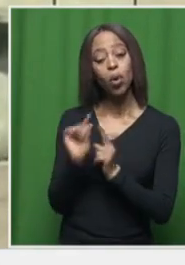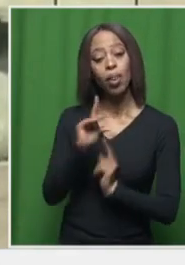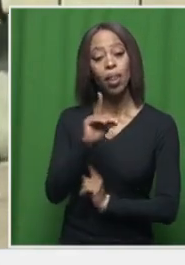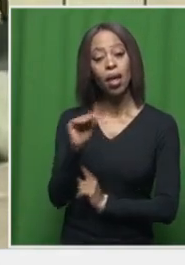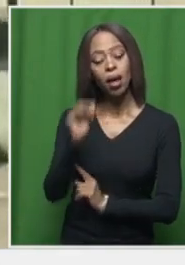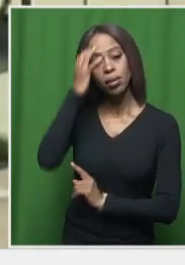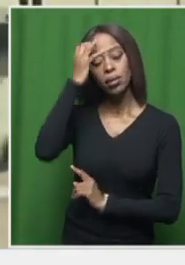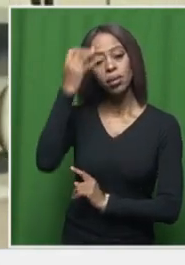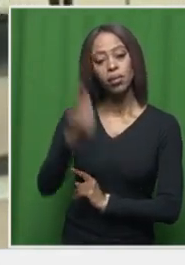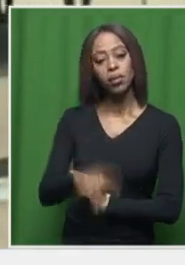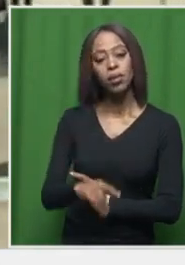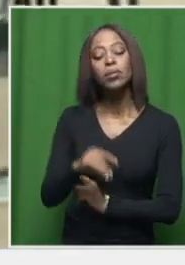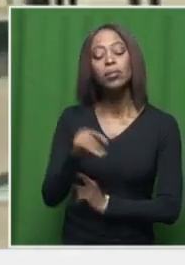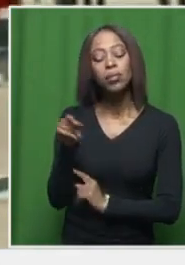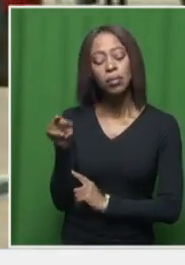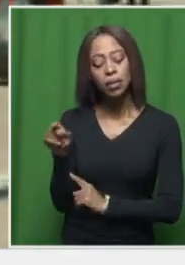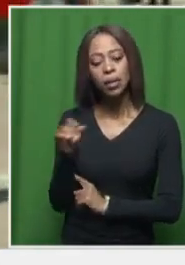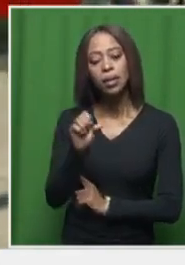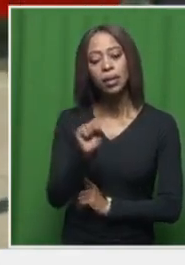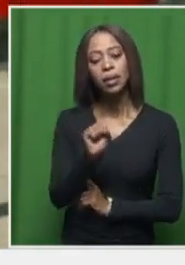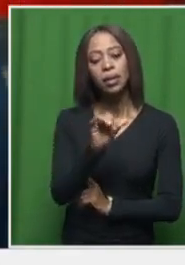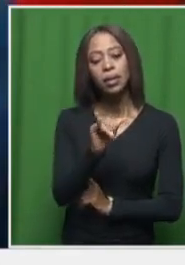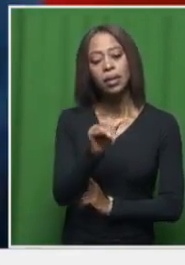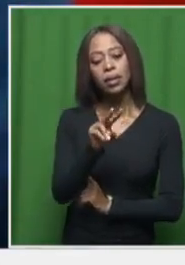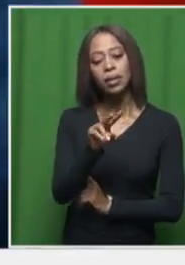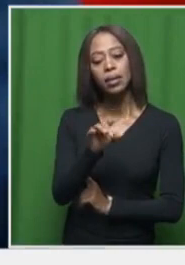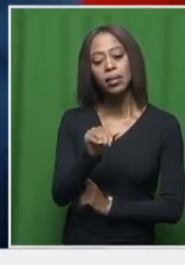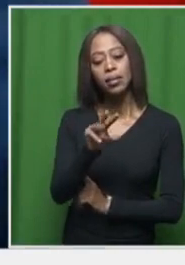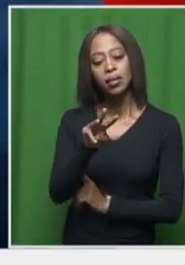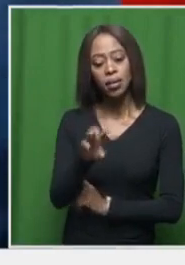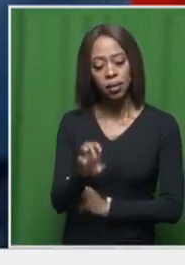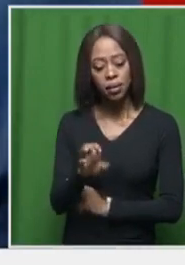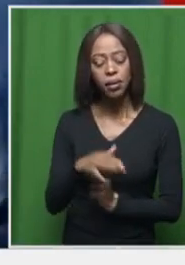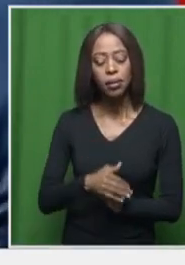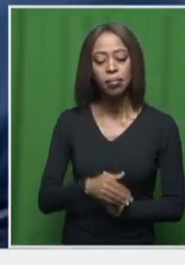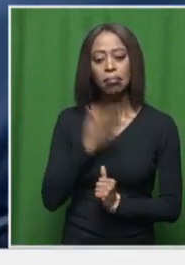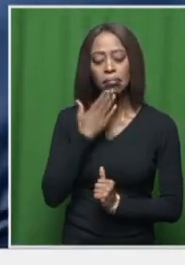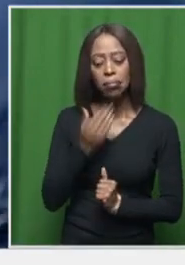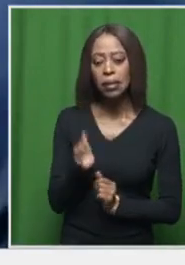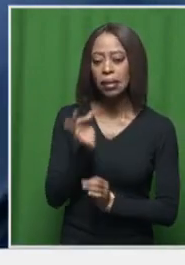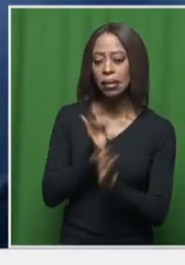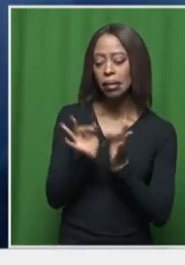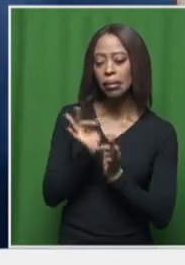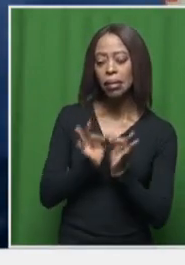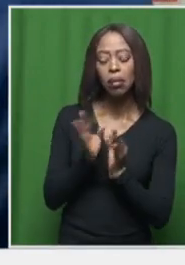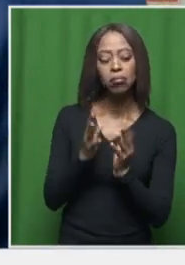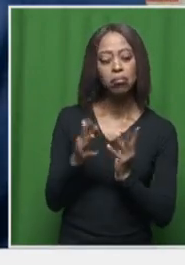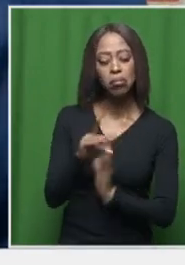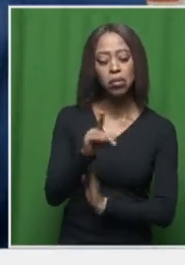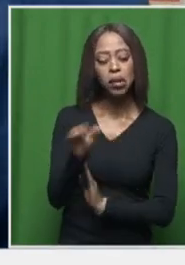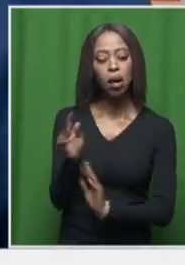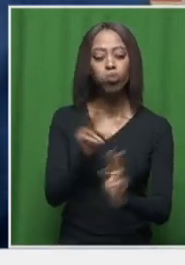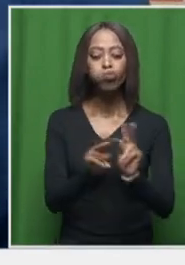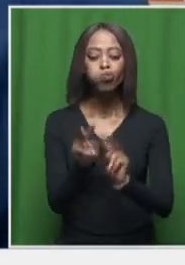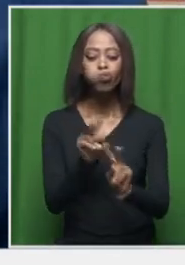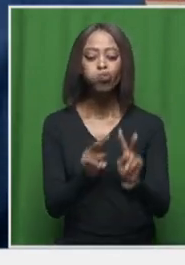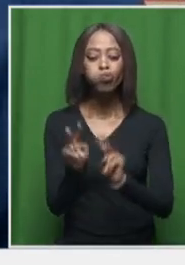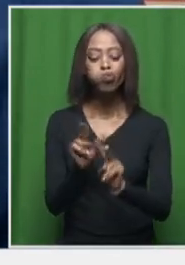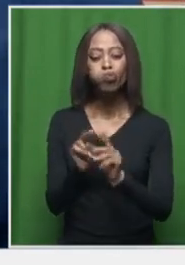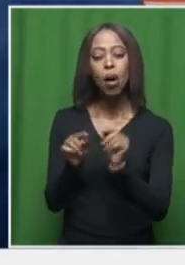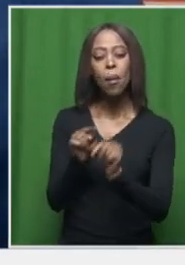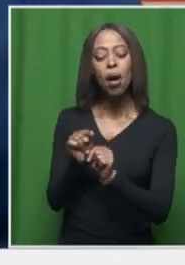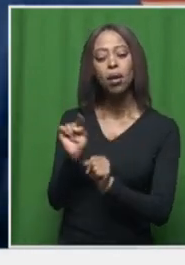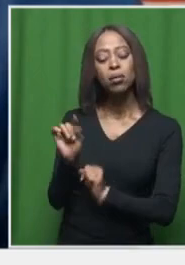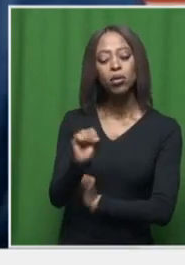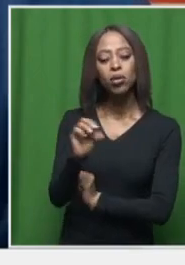DA chief whip, Siviwe Gwarube. Ms. Gwarube, just the essence of the DA's oversight over the State of the